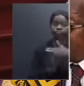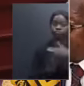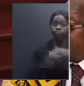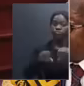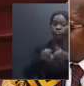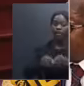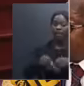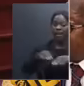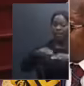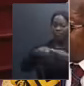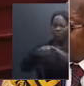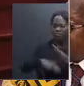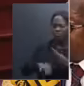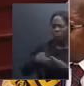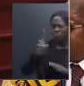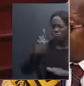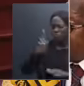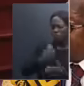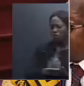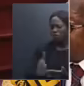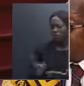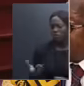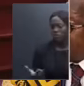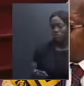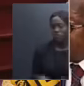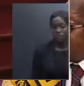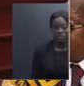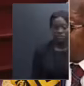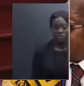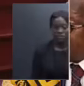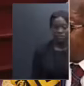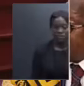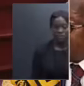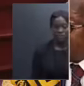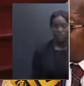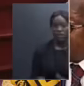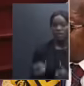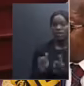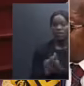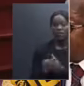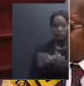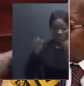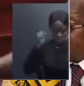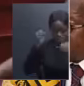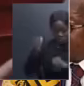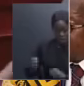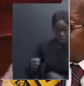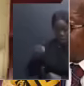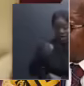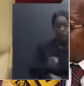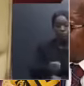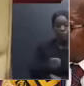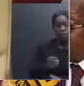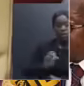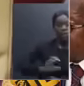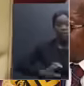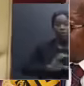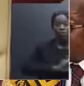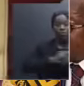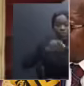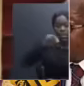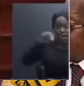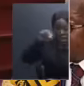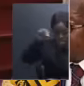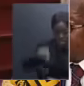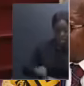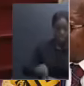1 week. And obviously, these are very serious appointments that the appointment committee must do a very